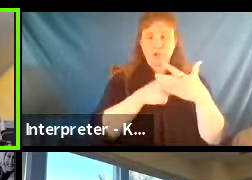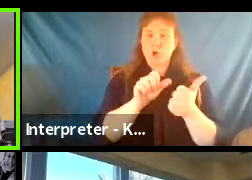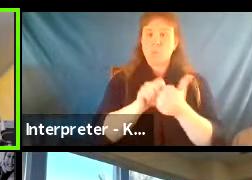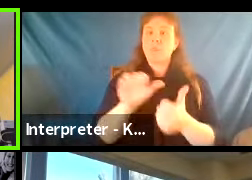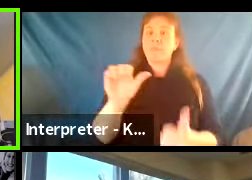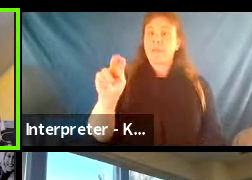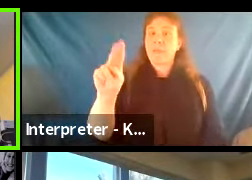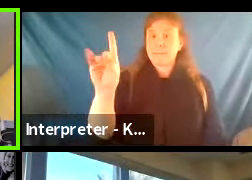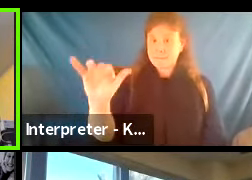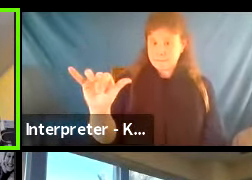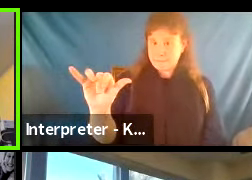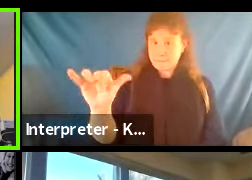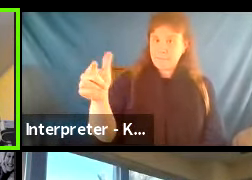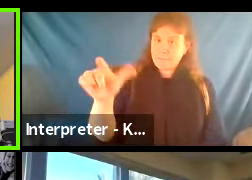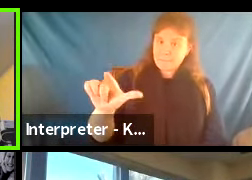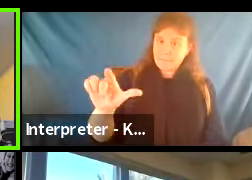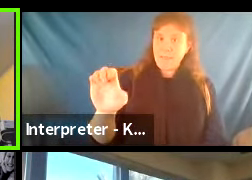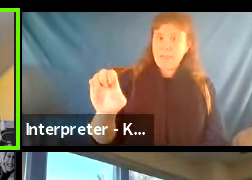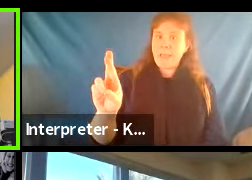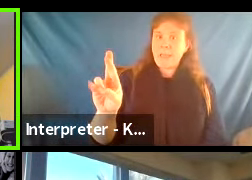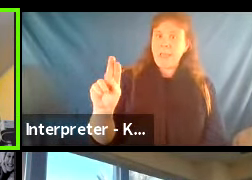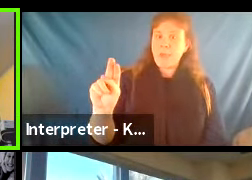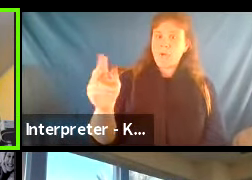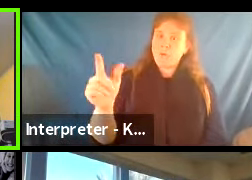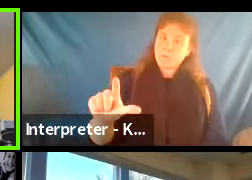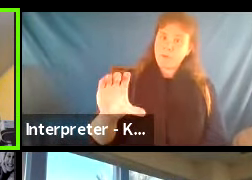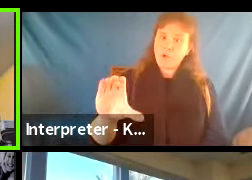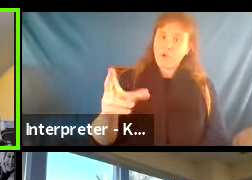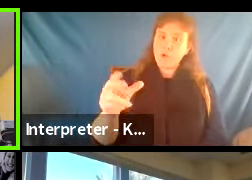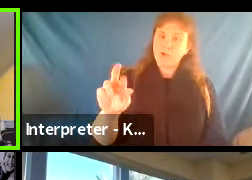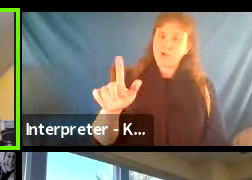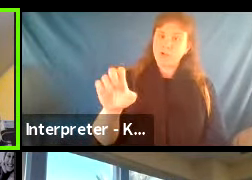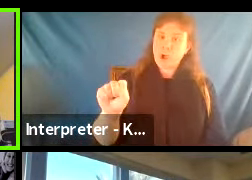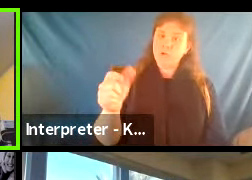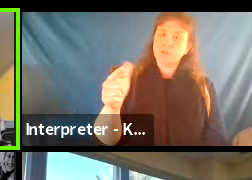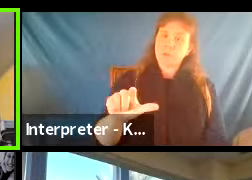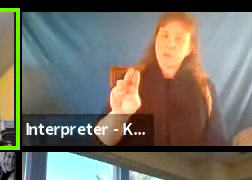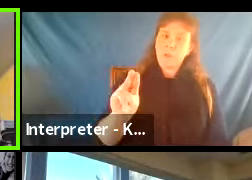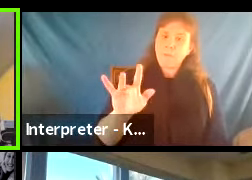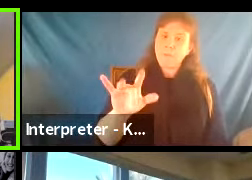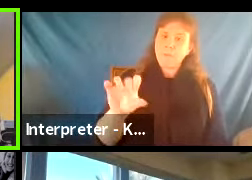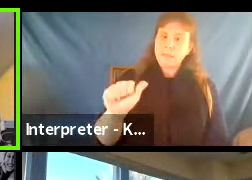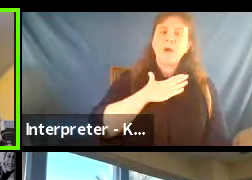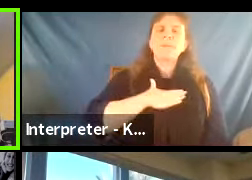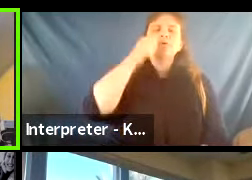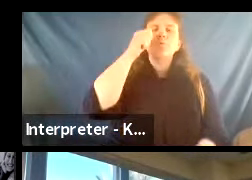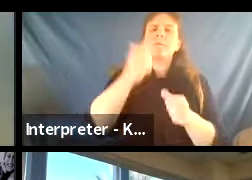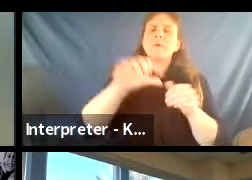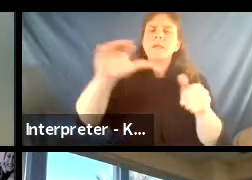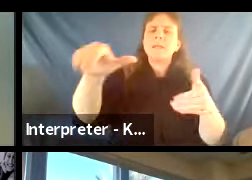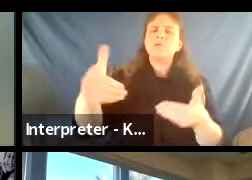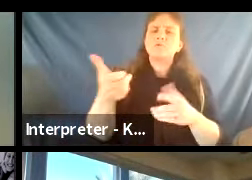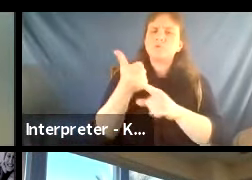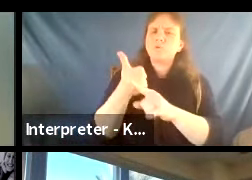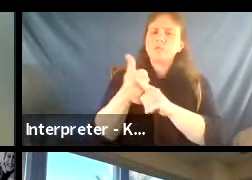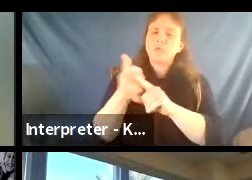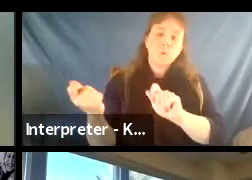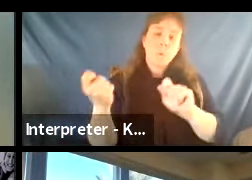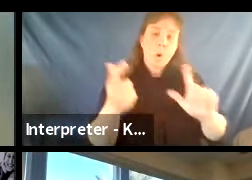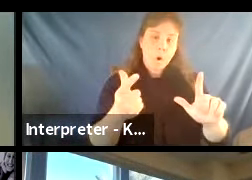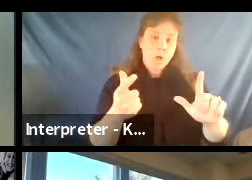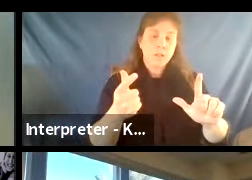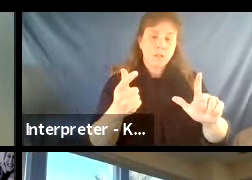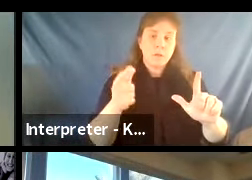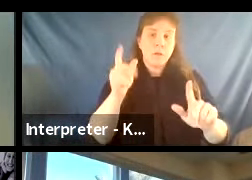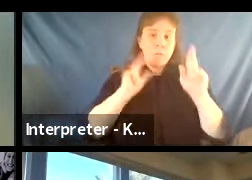then we'll go to Aaron, and then Charles, and then Melissa. And please remember to introduce yourself so that all the members of the public